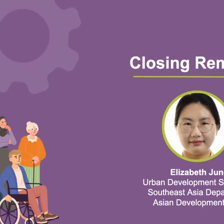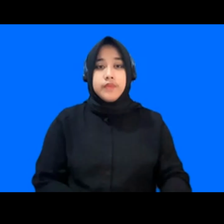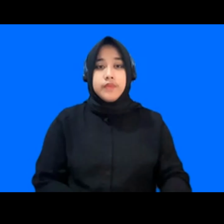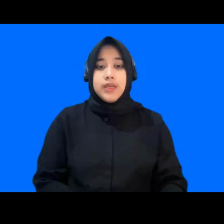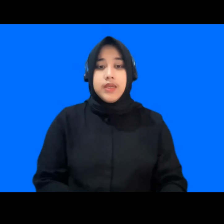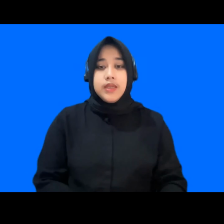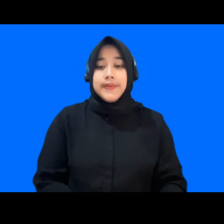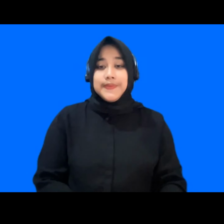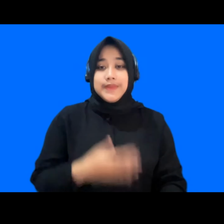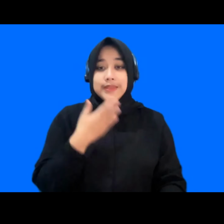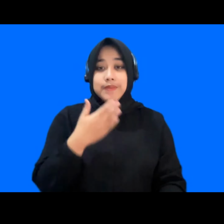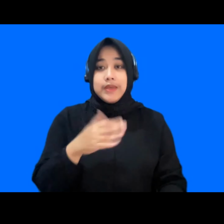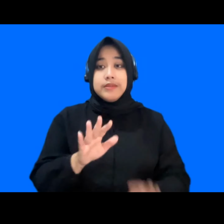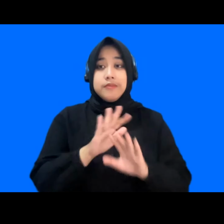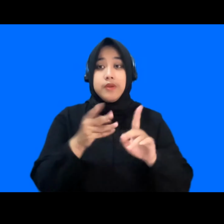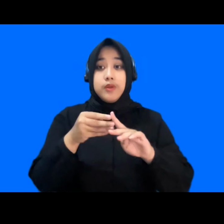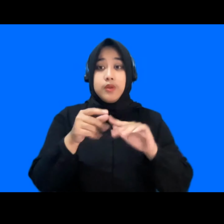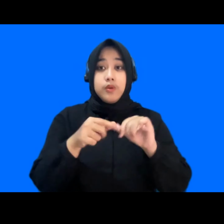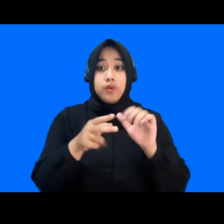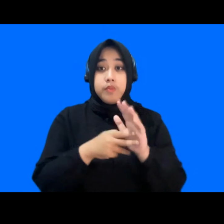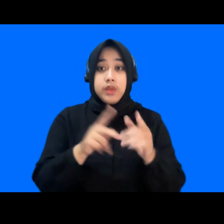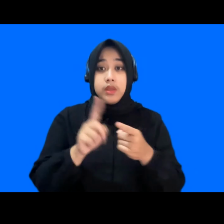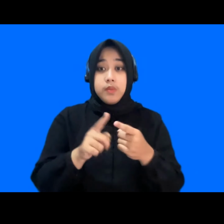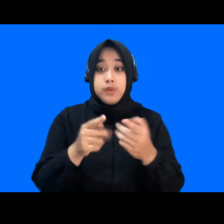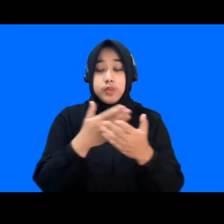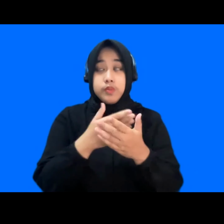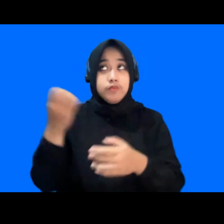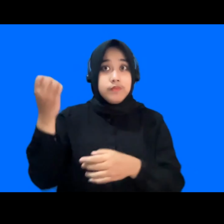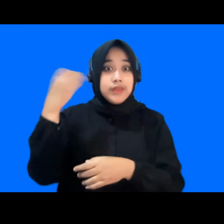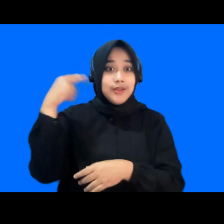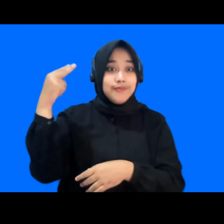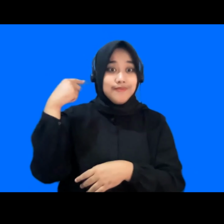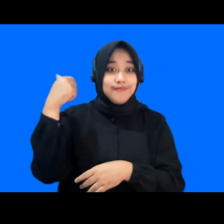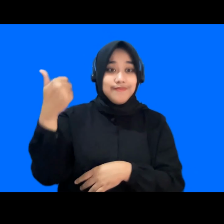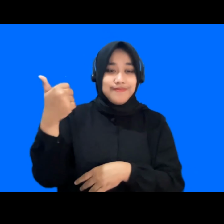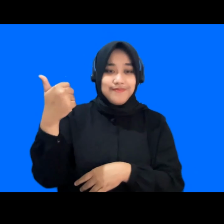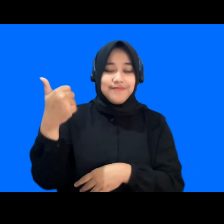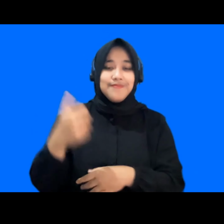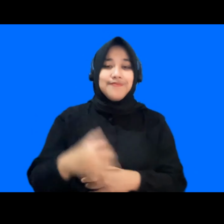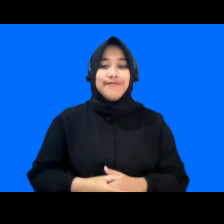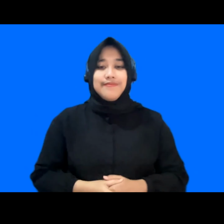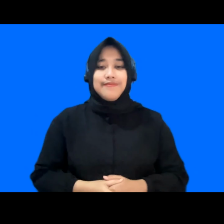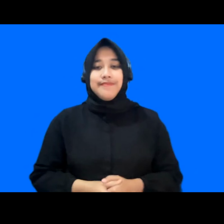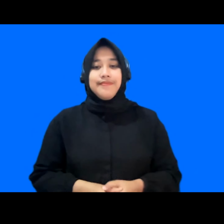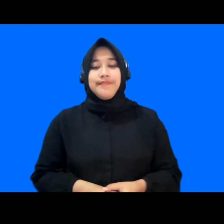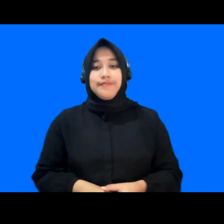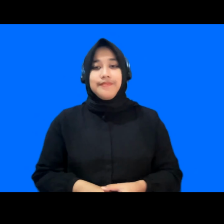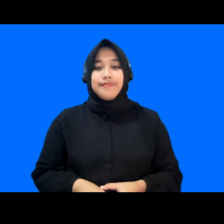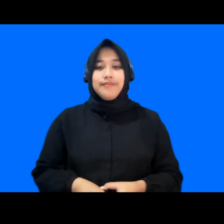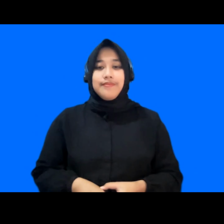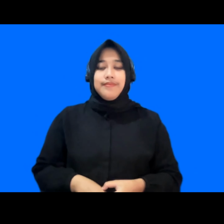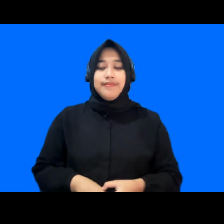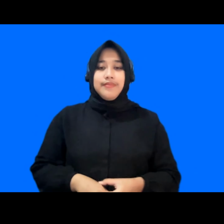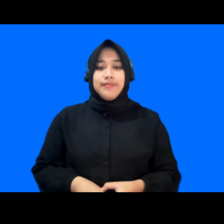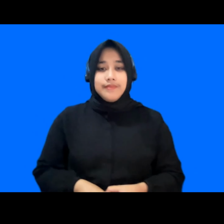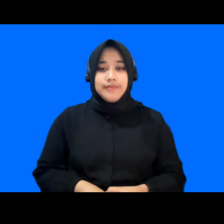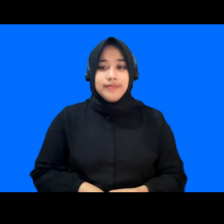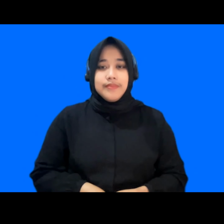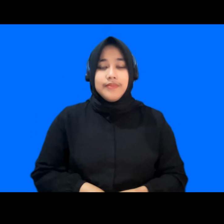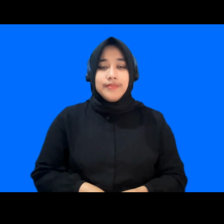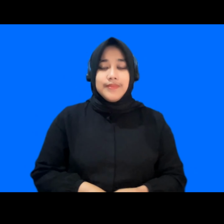well? We can, okay, yes. Great. Yes. First and foremost, I would like to express my appreciation to